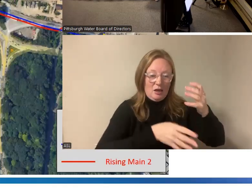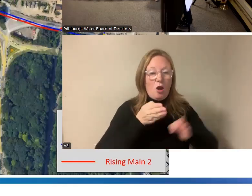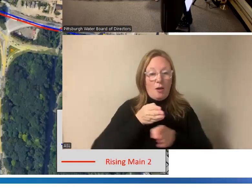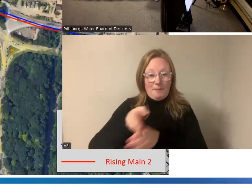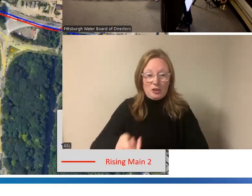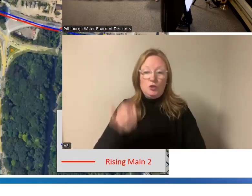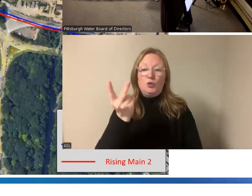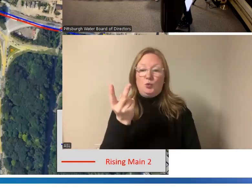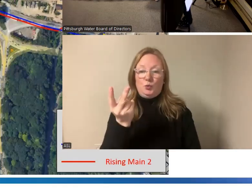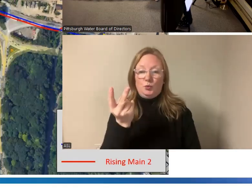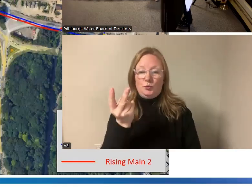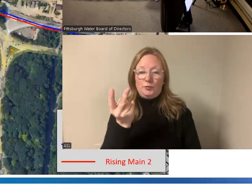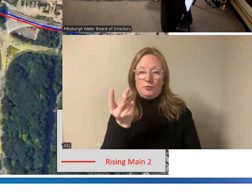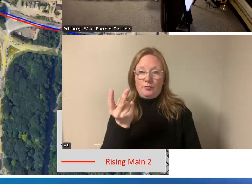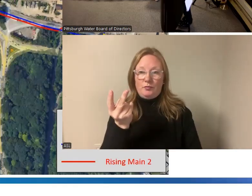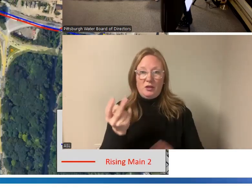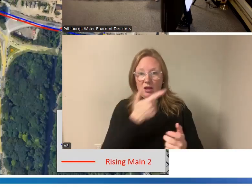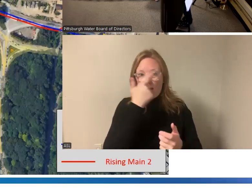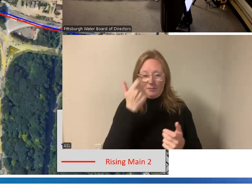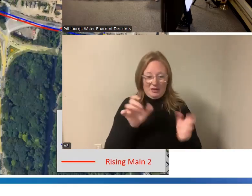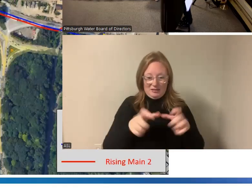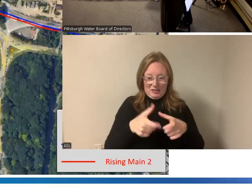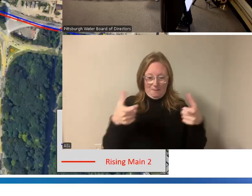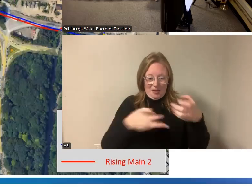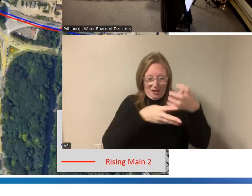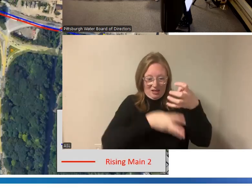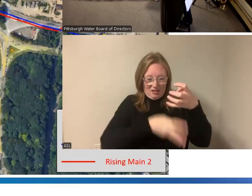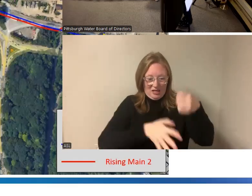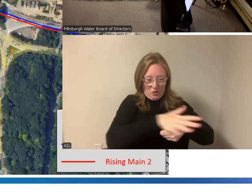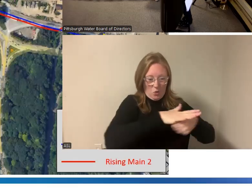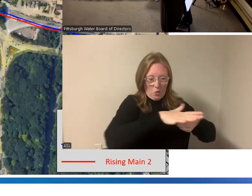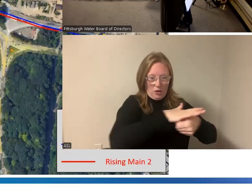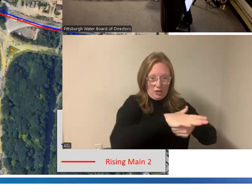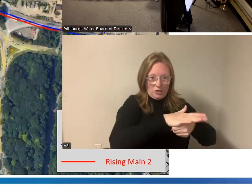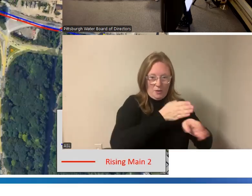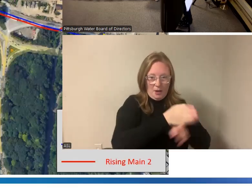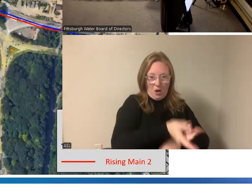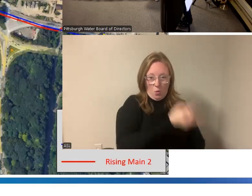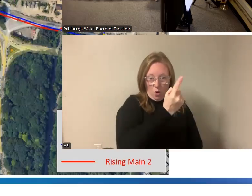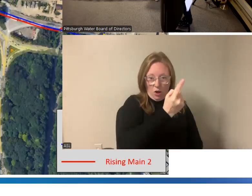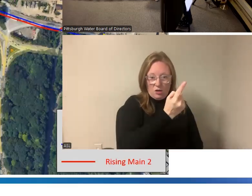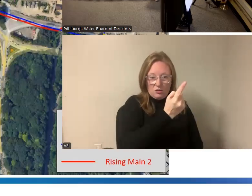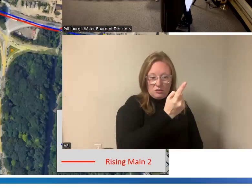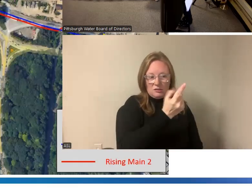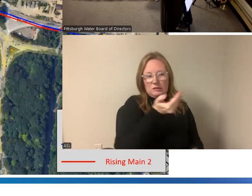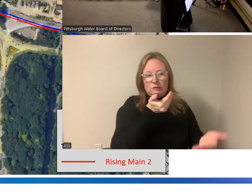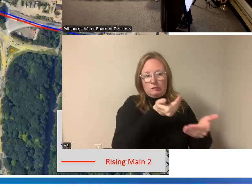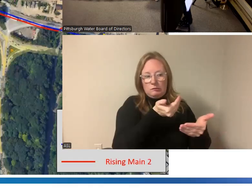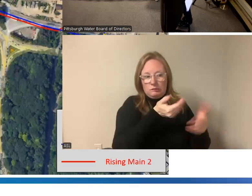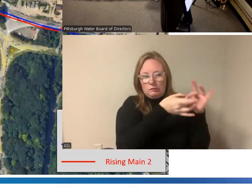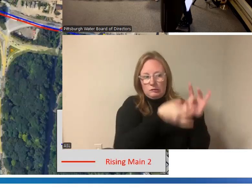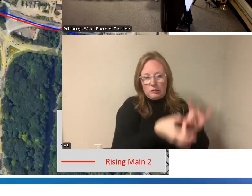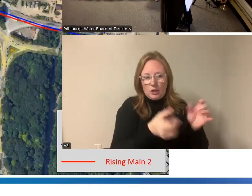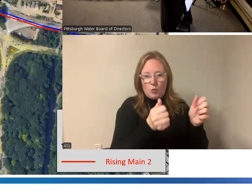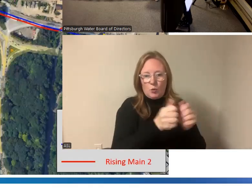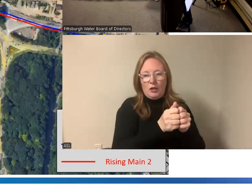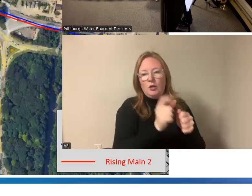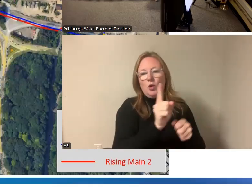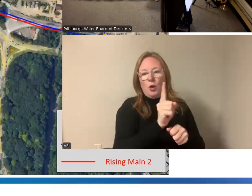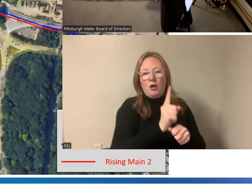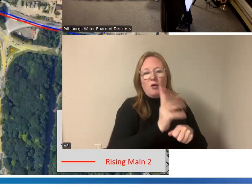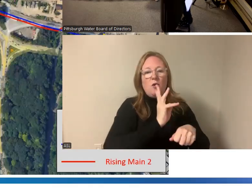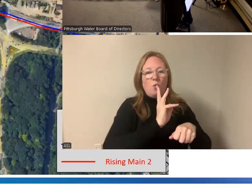2. Given that the large leak location on Rising Main 1 closely coincided with where the water